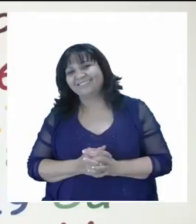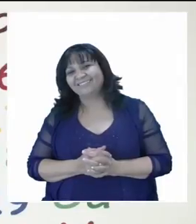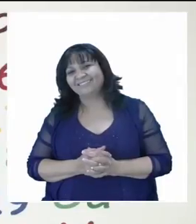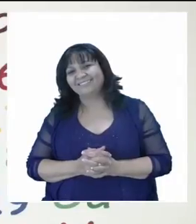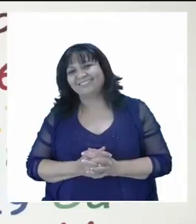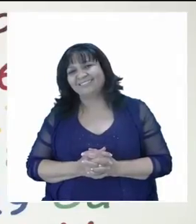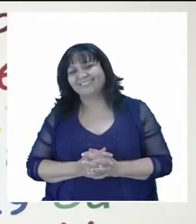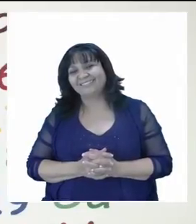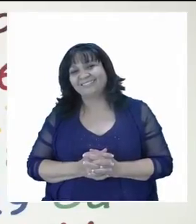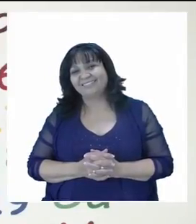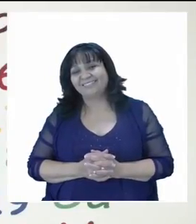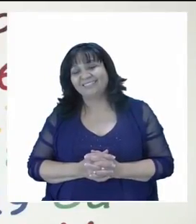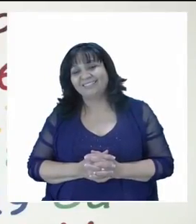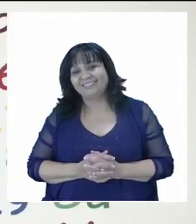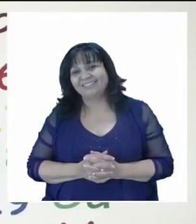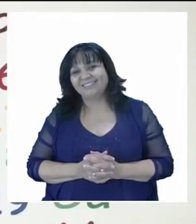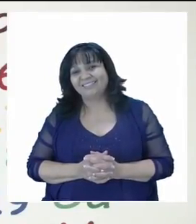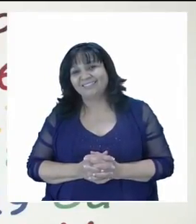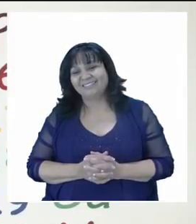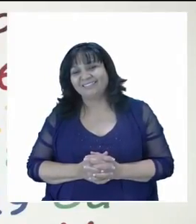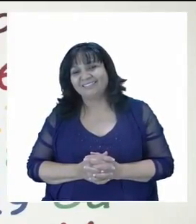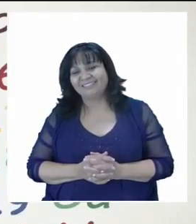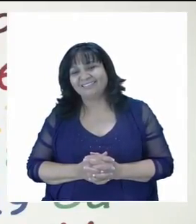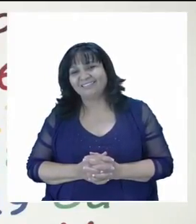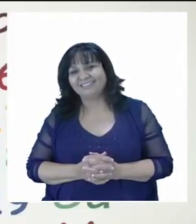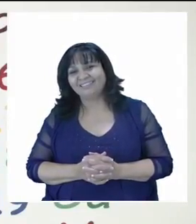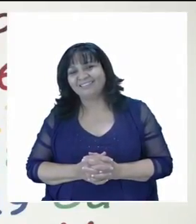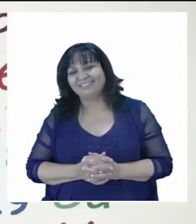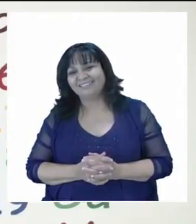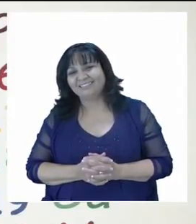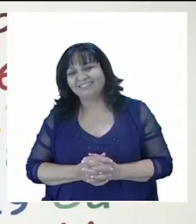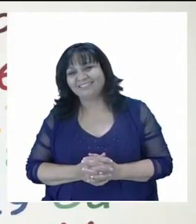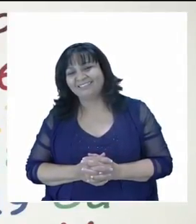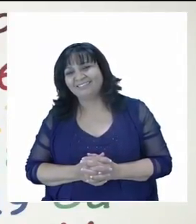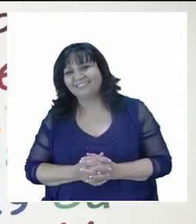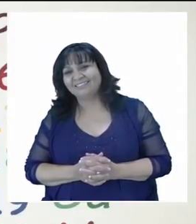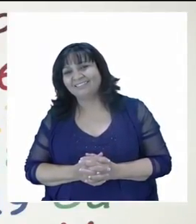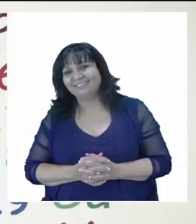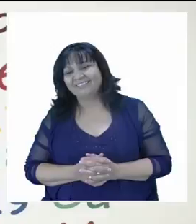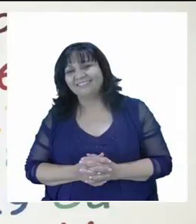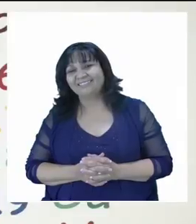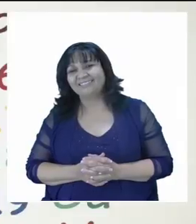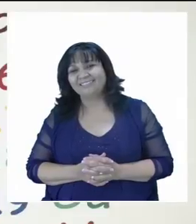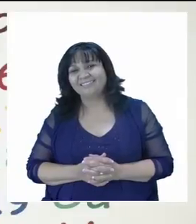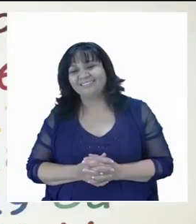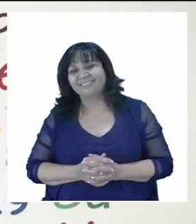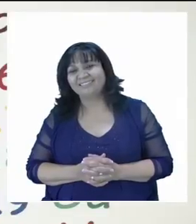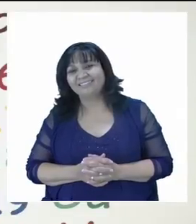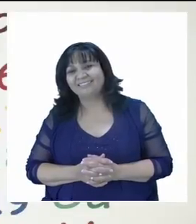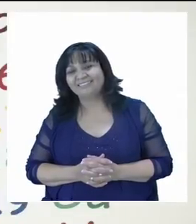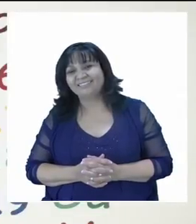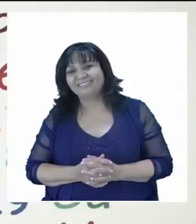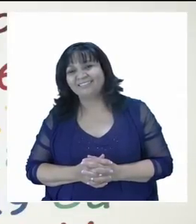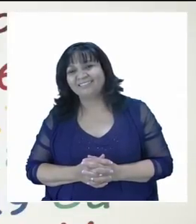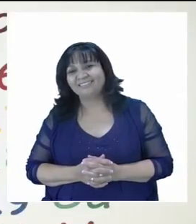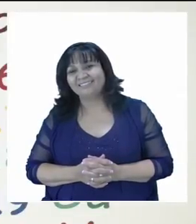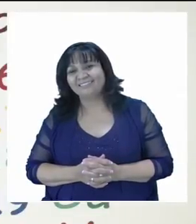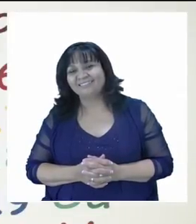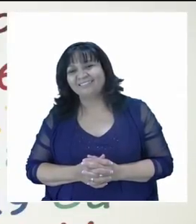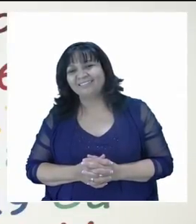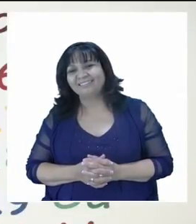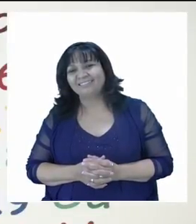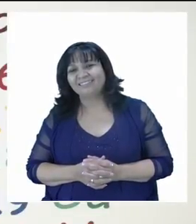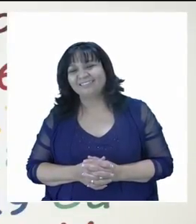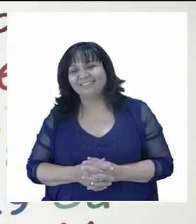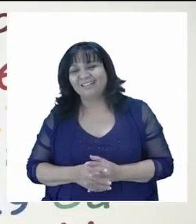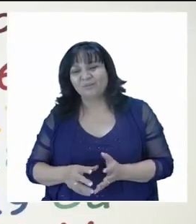And to make sure that our mouth is fresh and clean after spitting out our toothpaste, we need to rinse